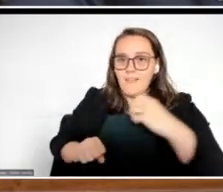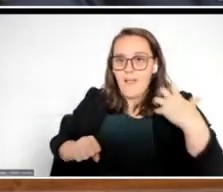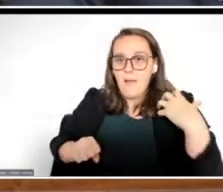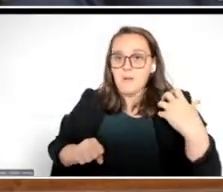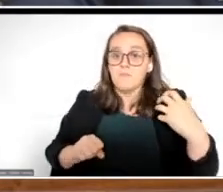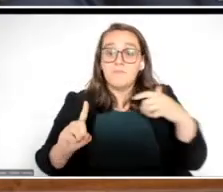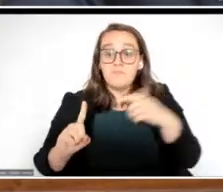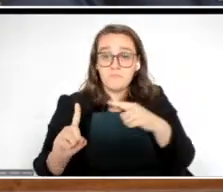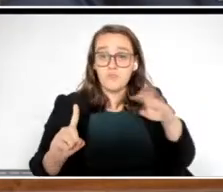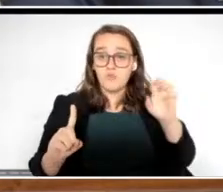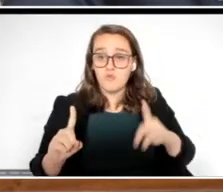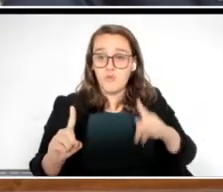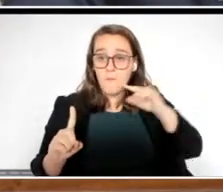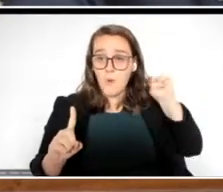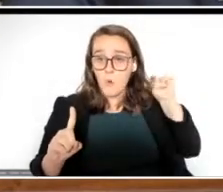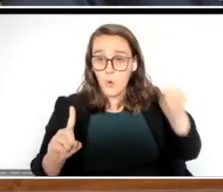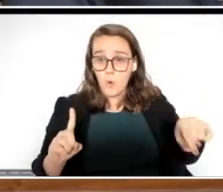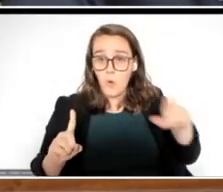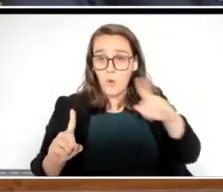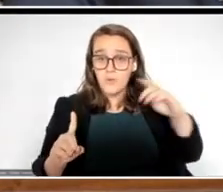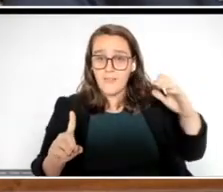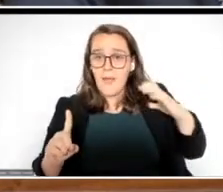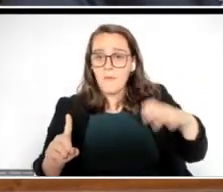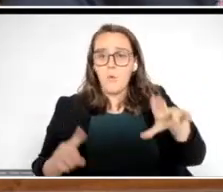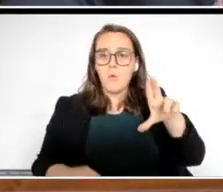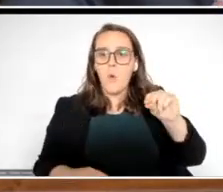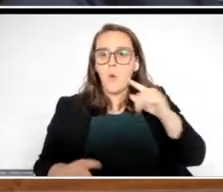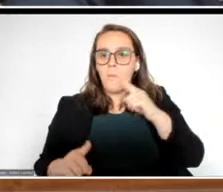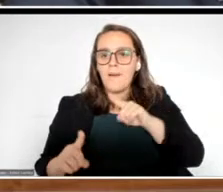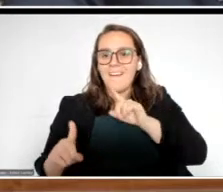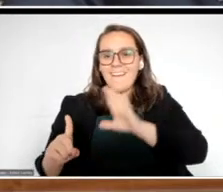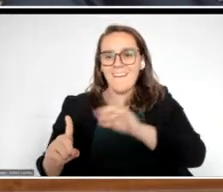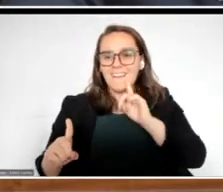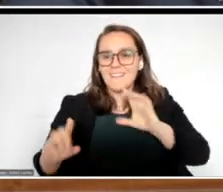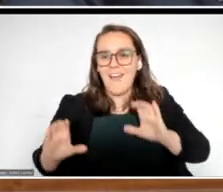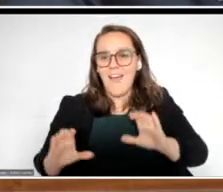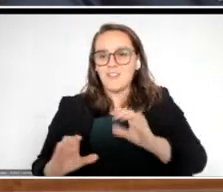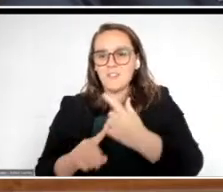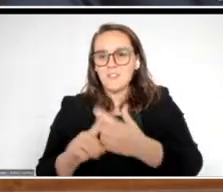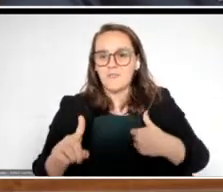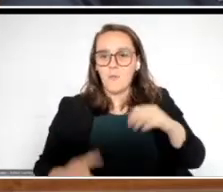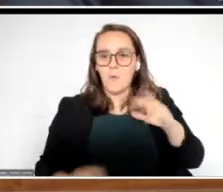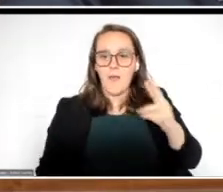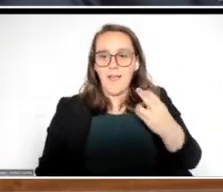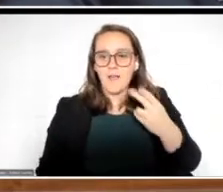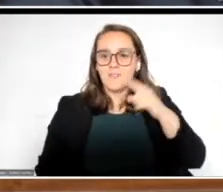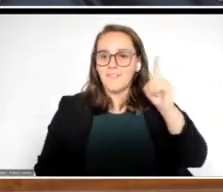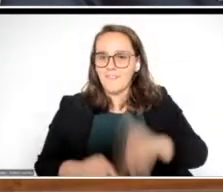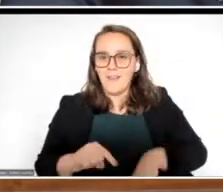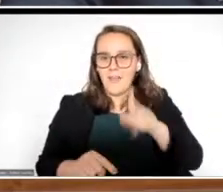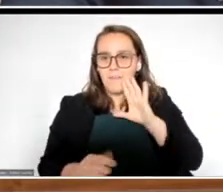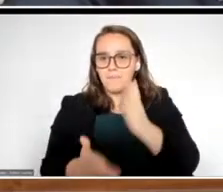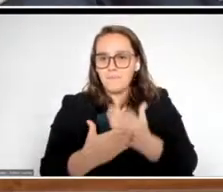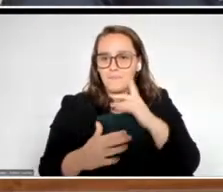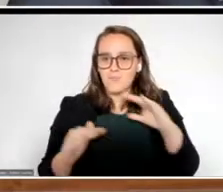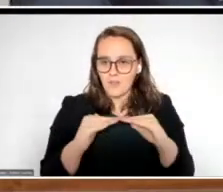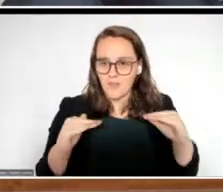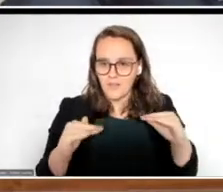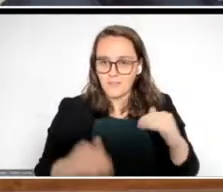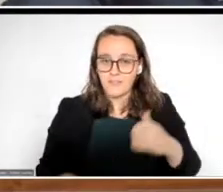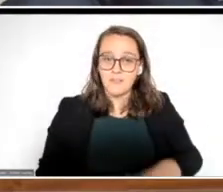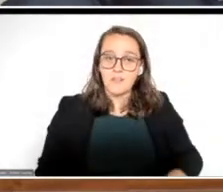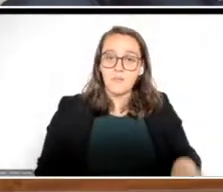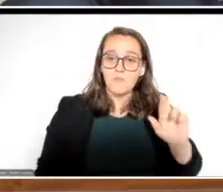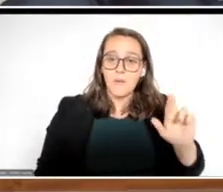did from the White House cannot be justified. While congressional leaders, both Democrats and Republicans, worked with